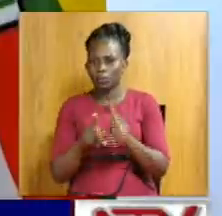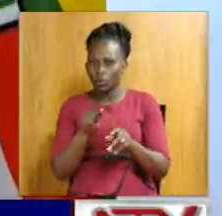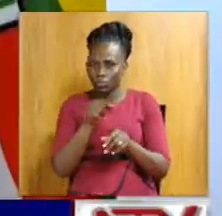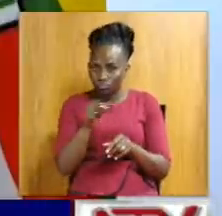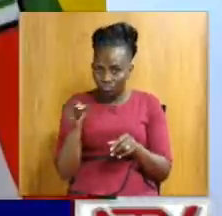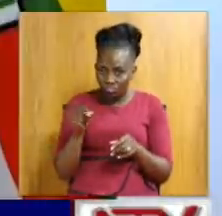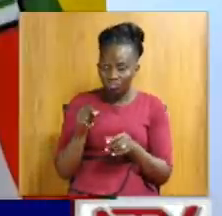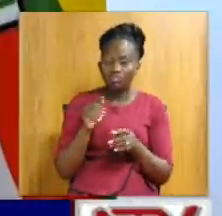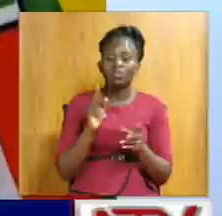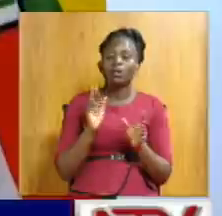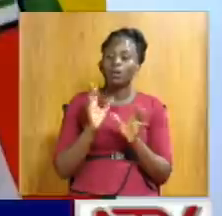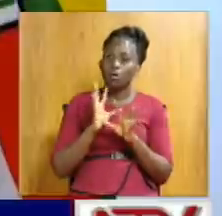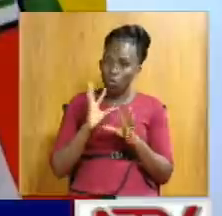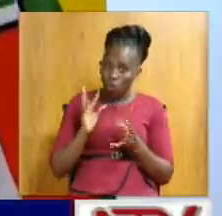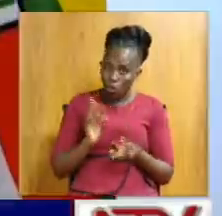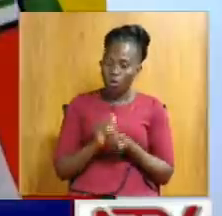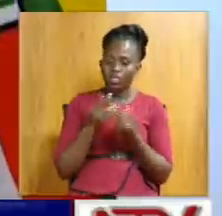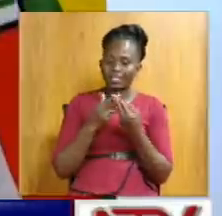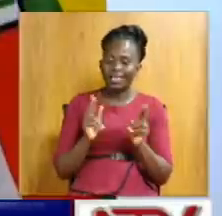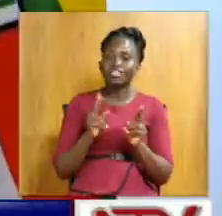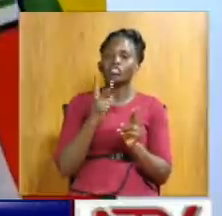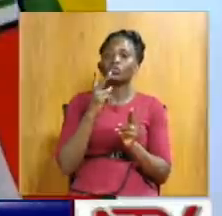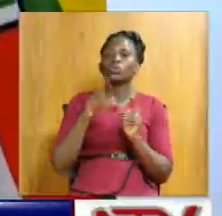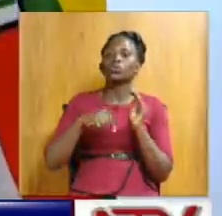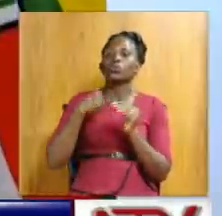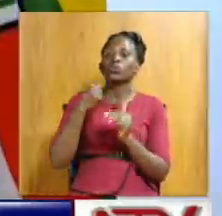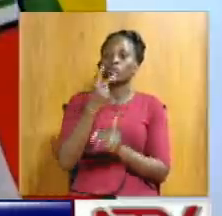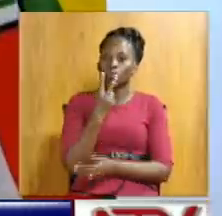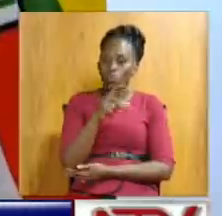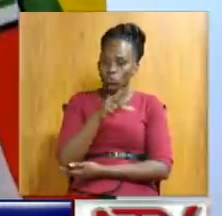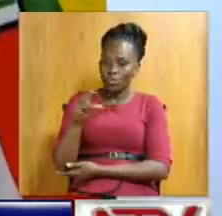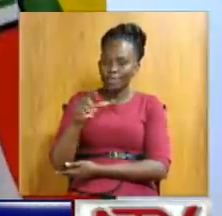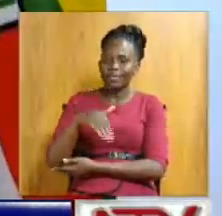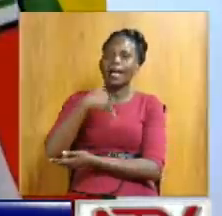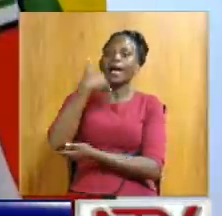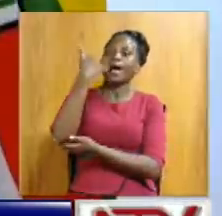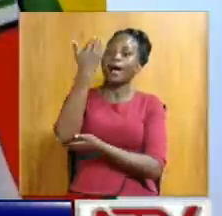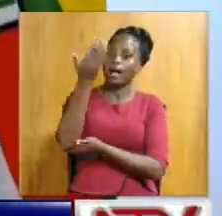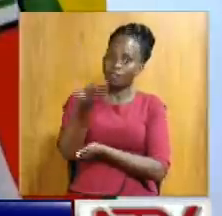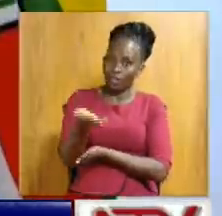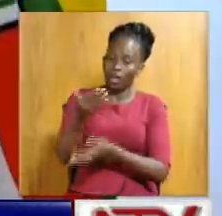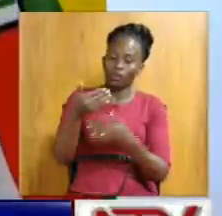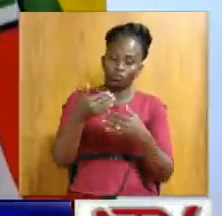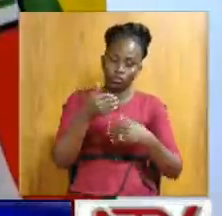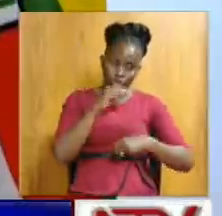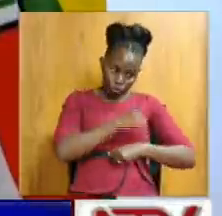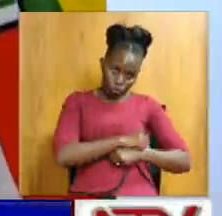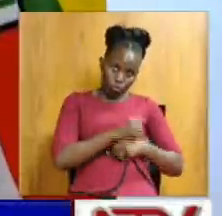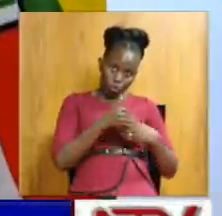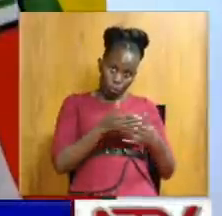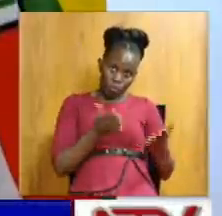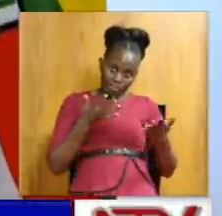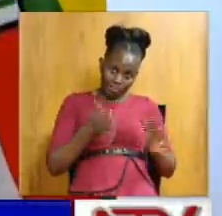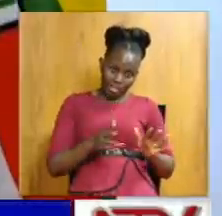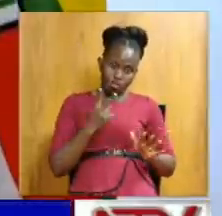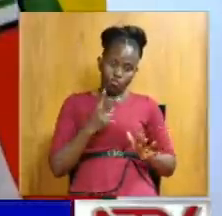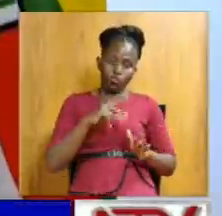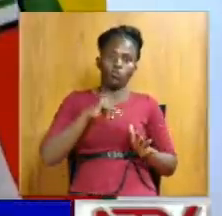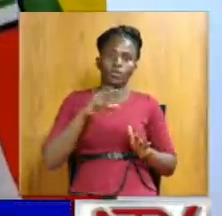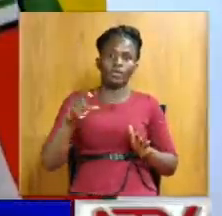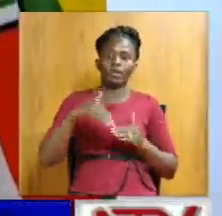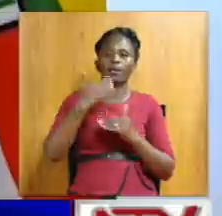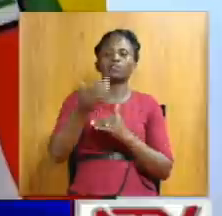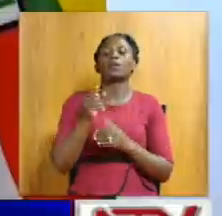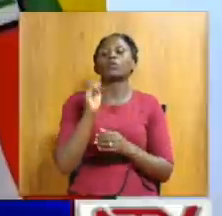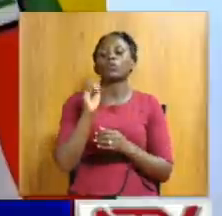their activity will start 2 weeks after the opening of schools. Because we want to first finish with the opening of